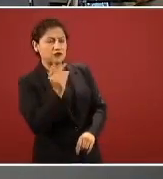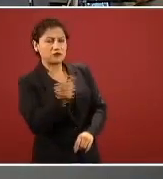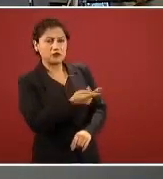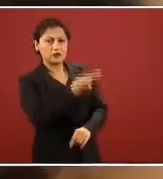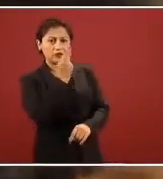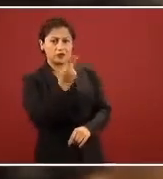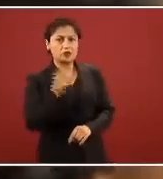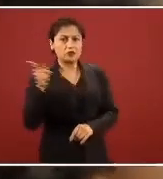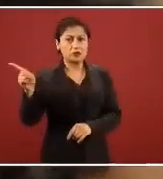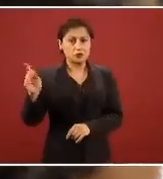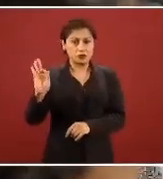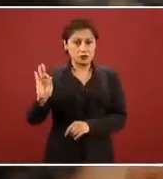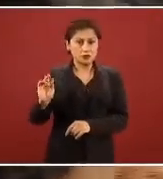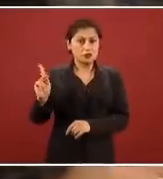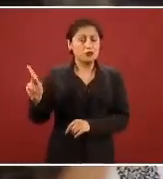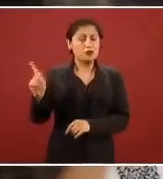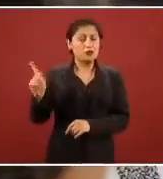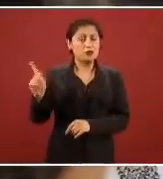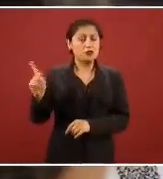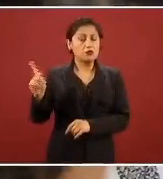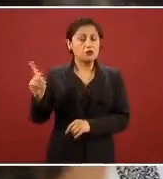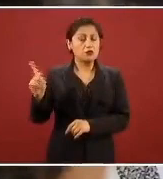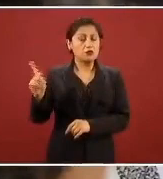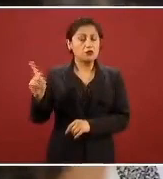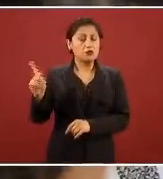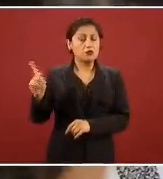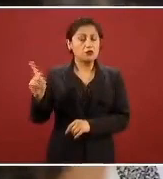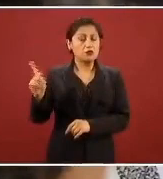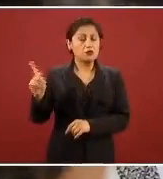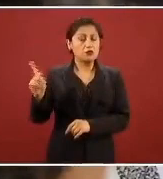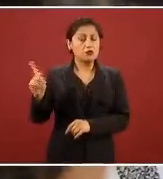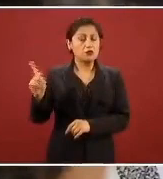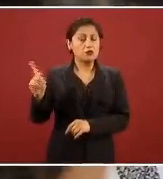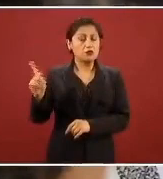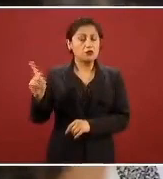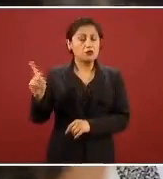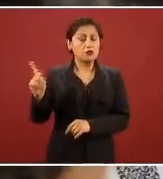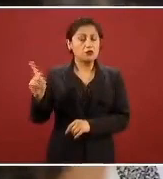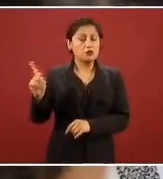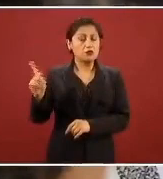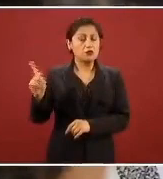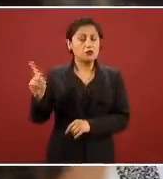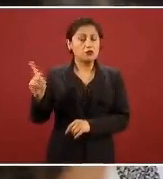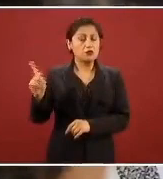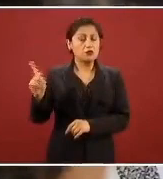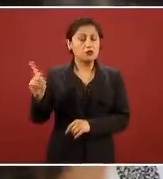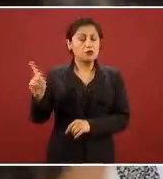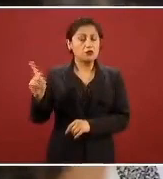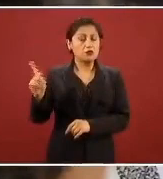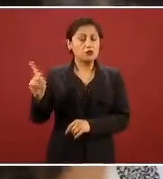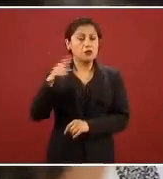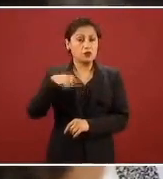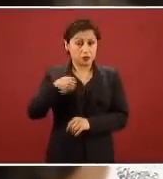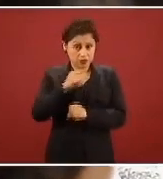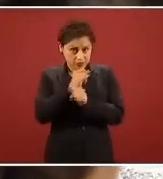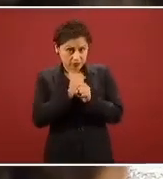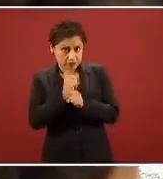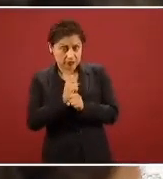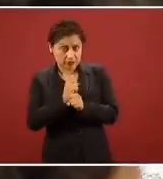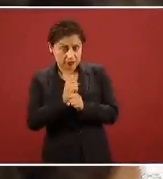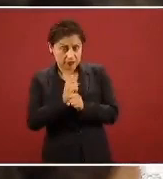estos casos. Sí, la función pública. So then the public function to review these cases then.